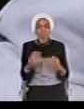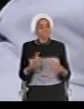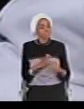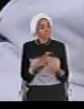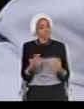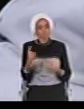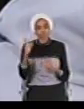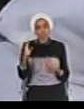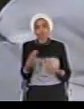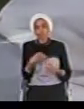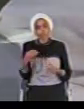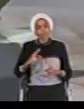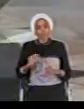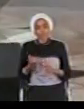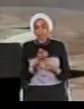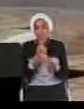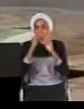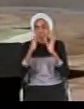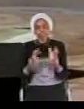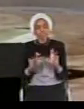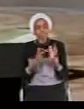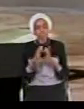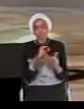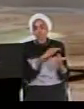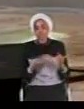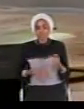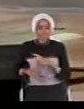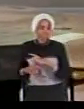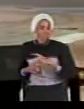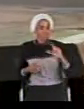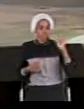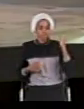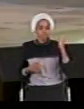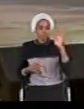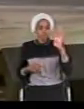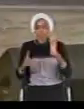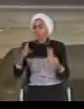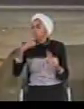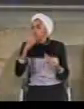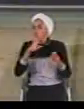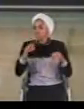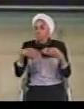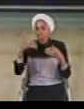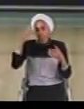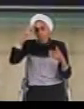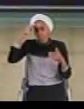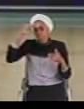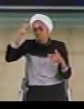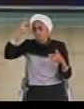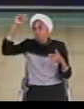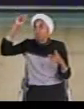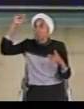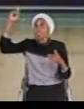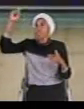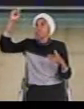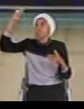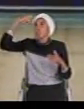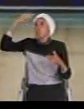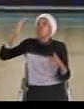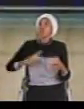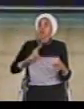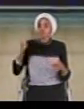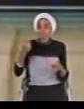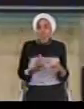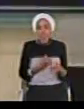and our Savior, Jesus Christ. Verse 14, who gave himself for us. Here in